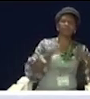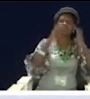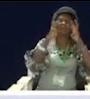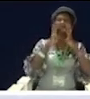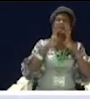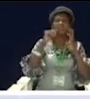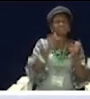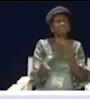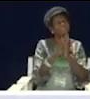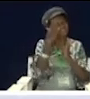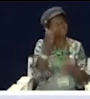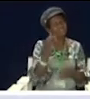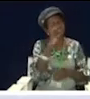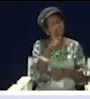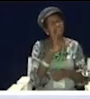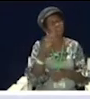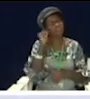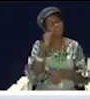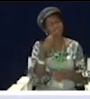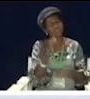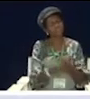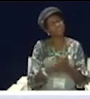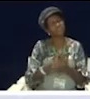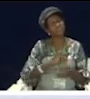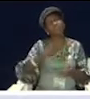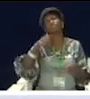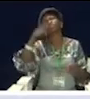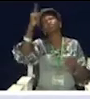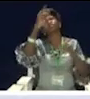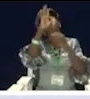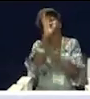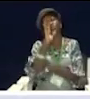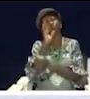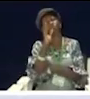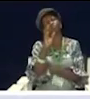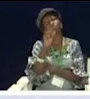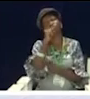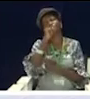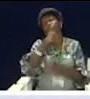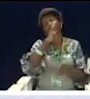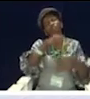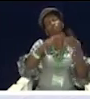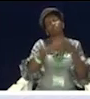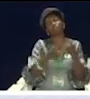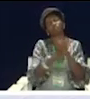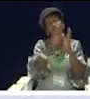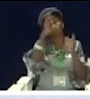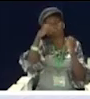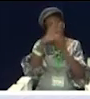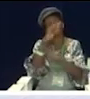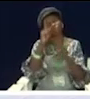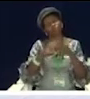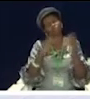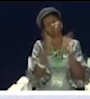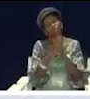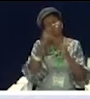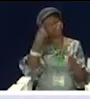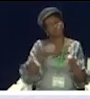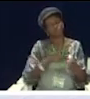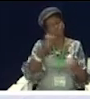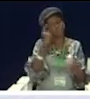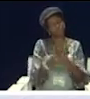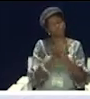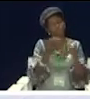are you crying?" She said, "I told God, I'm not going to ask the man of God to pray for me. I just want